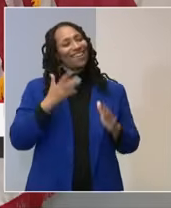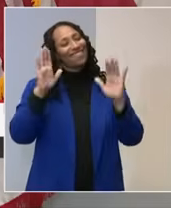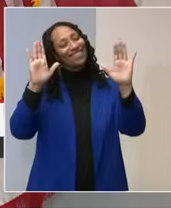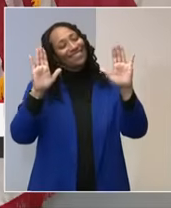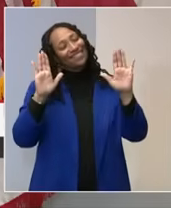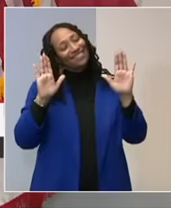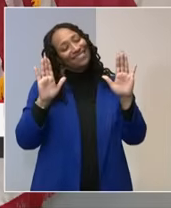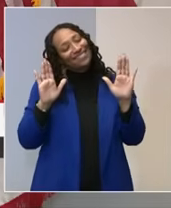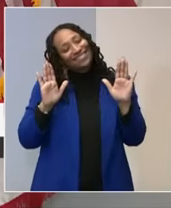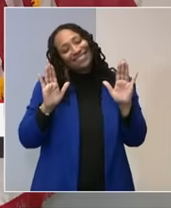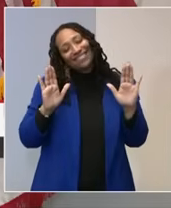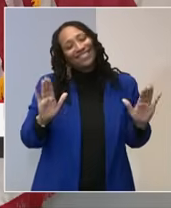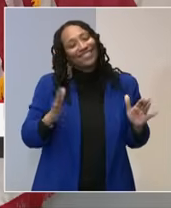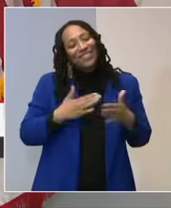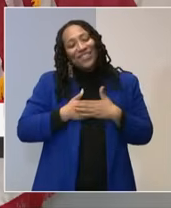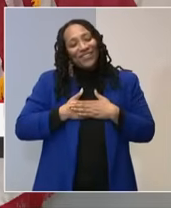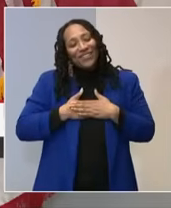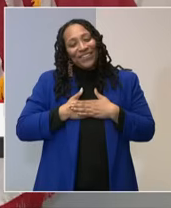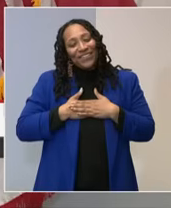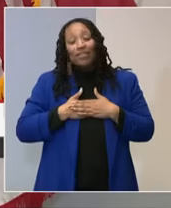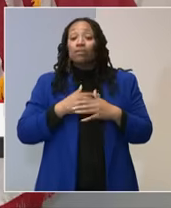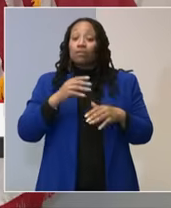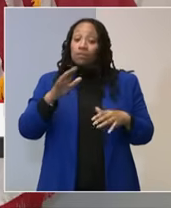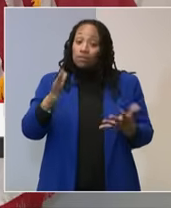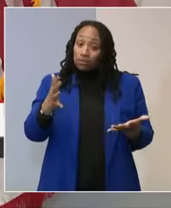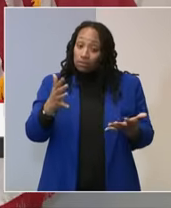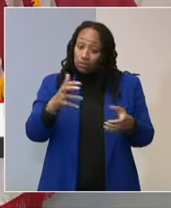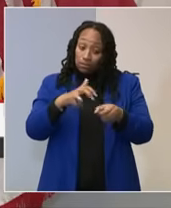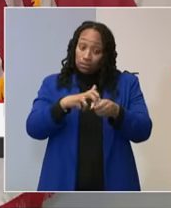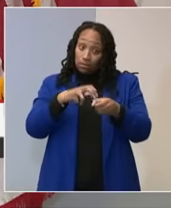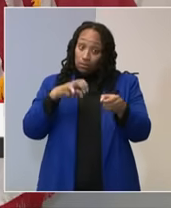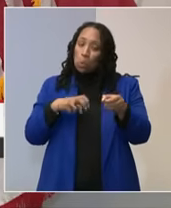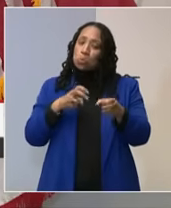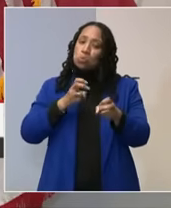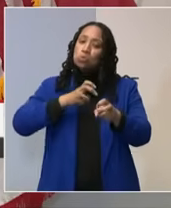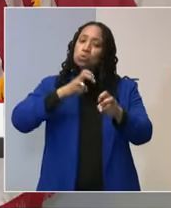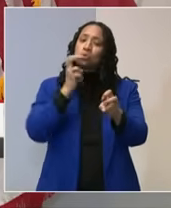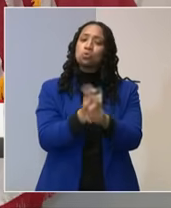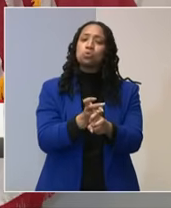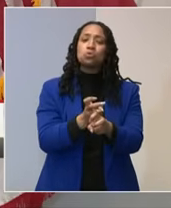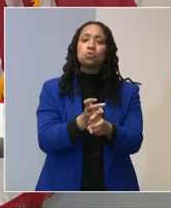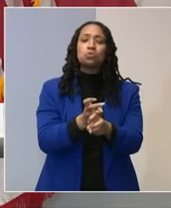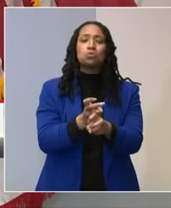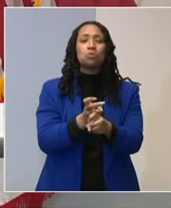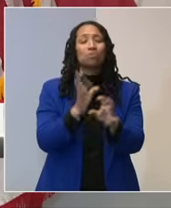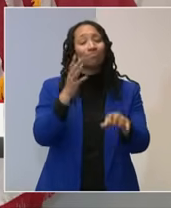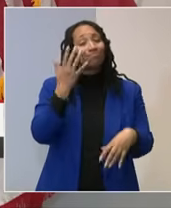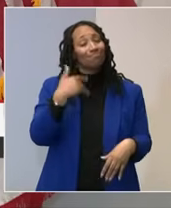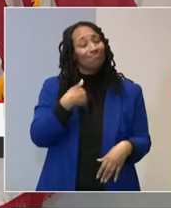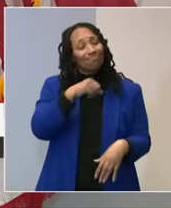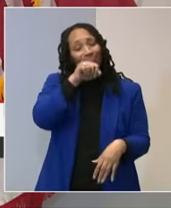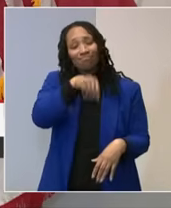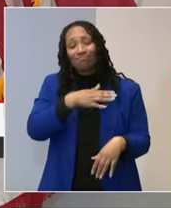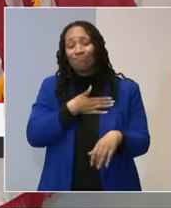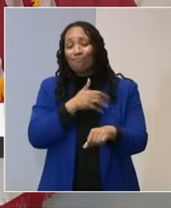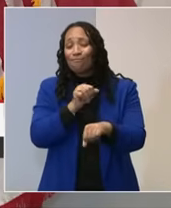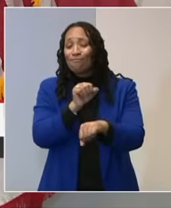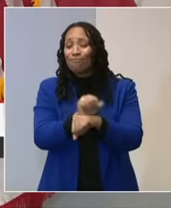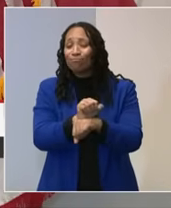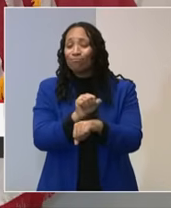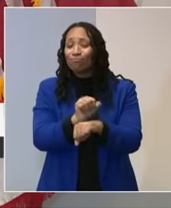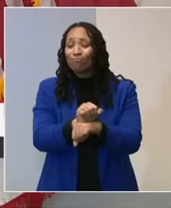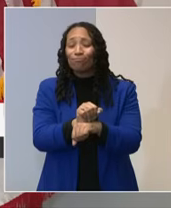from it, and I think I mentioned this, from a job that you love. People have afforded me 12 years,